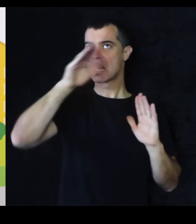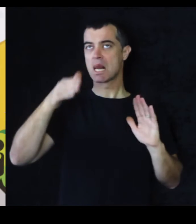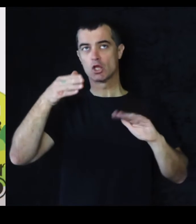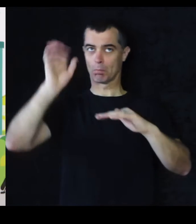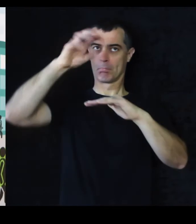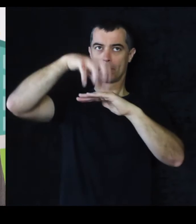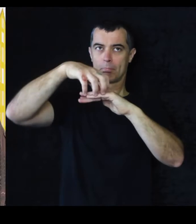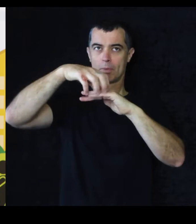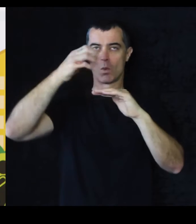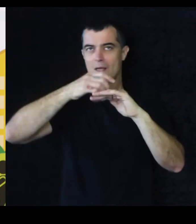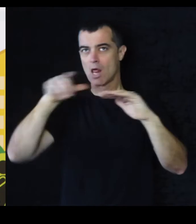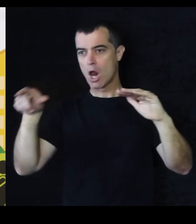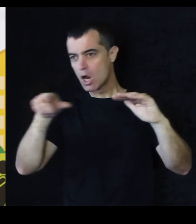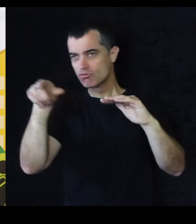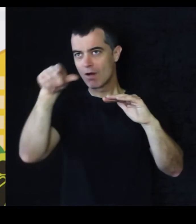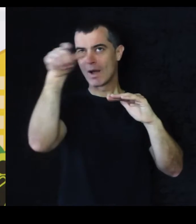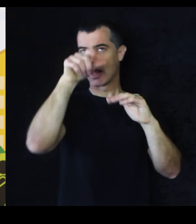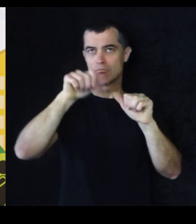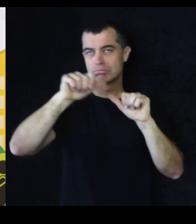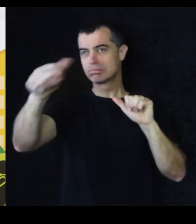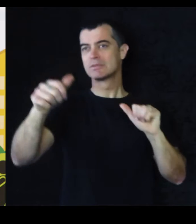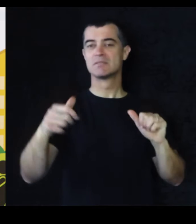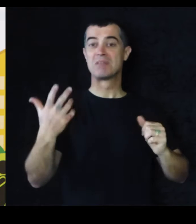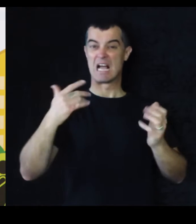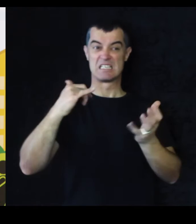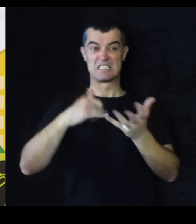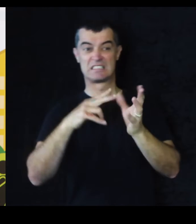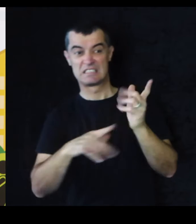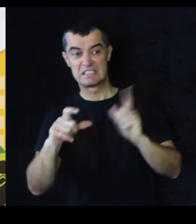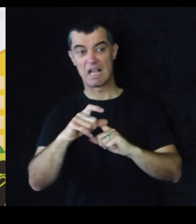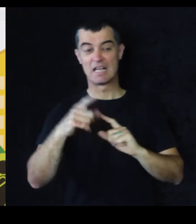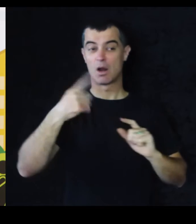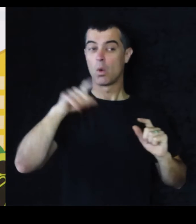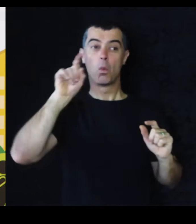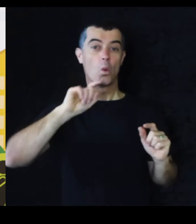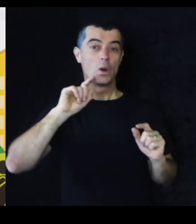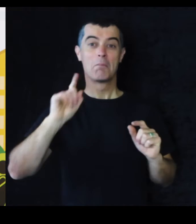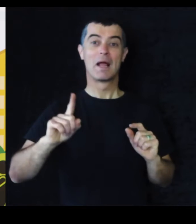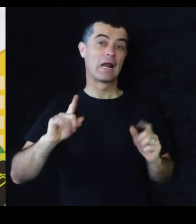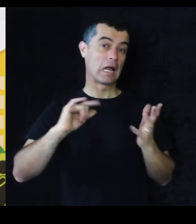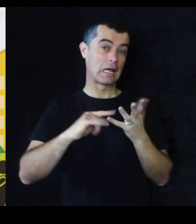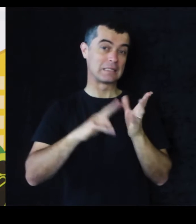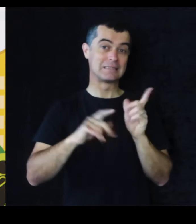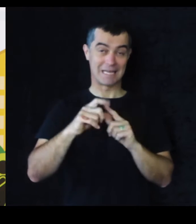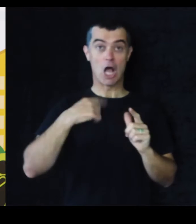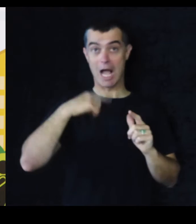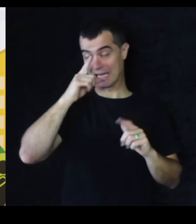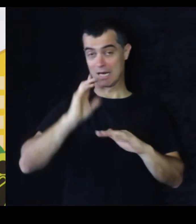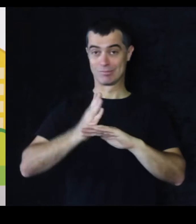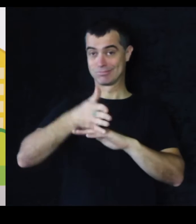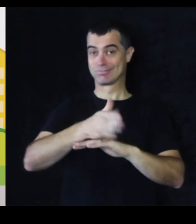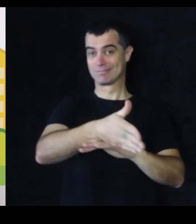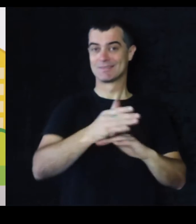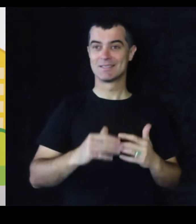driveway. And with sand and water, but sand that I can go on,